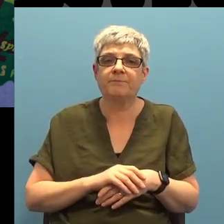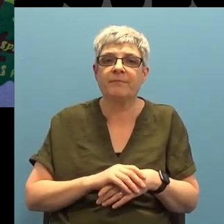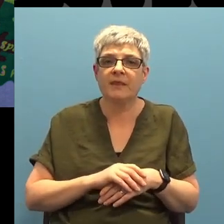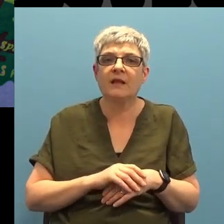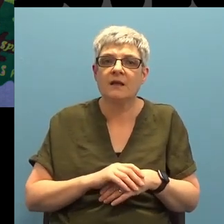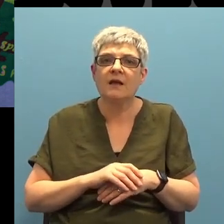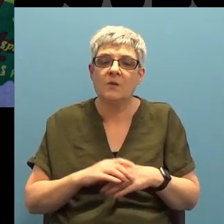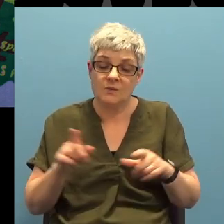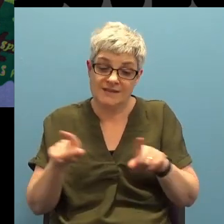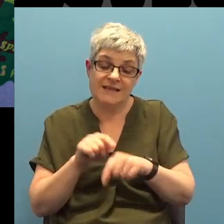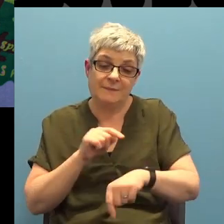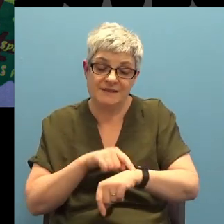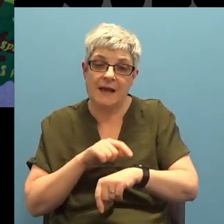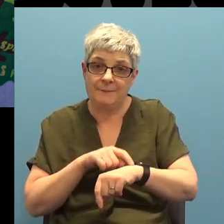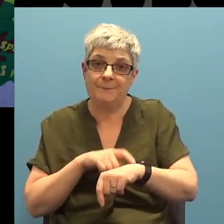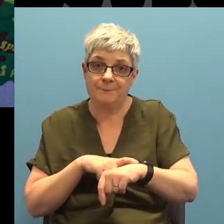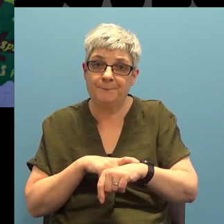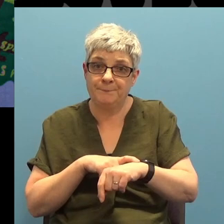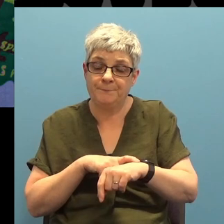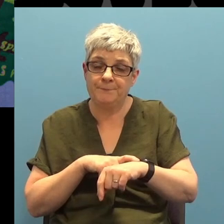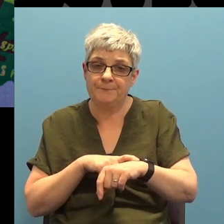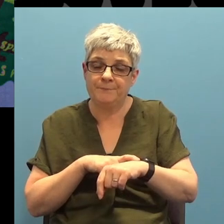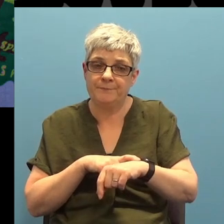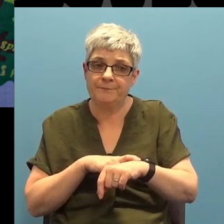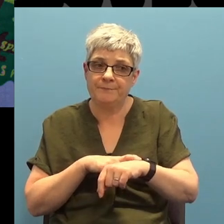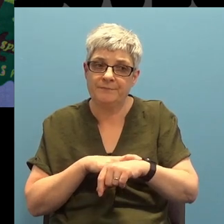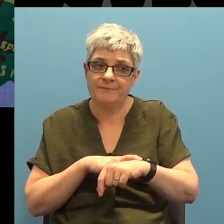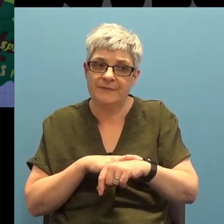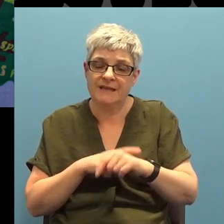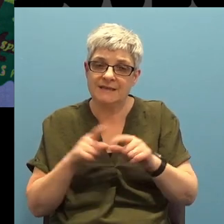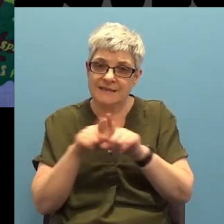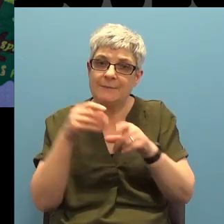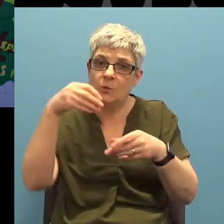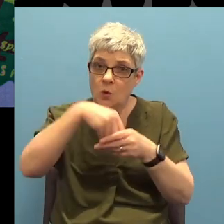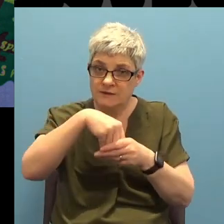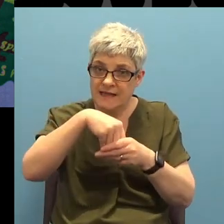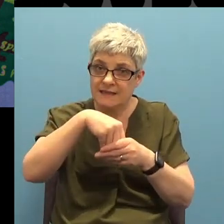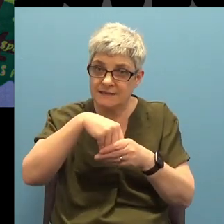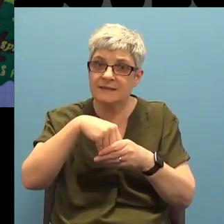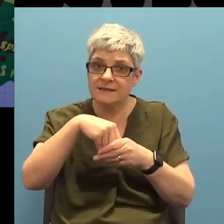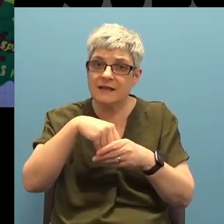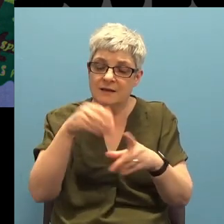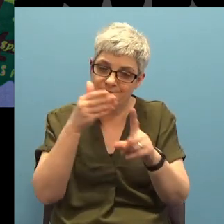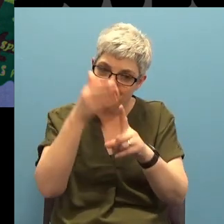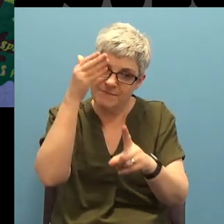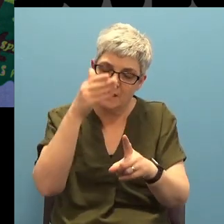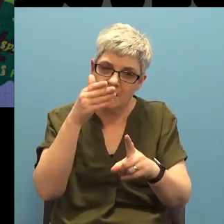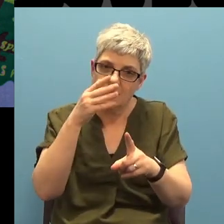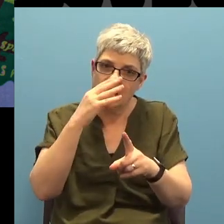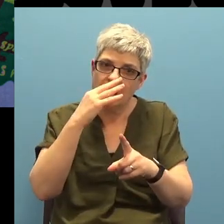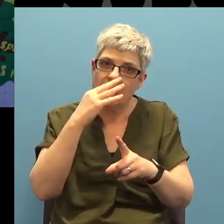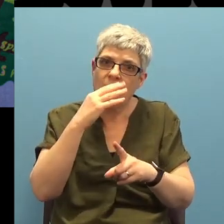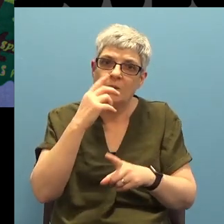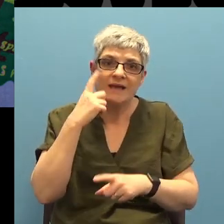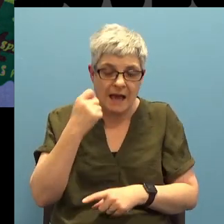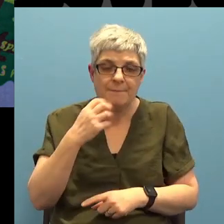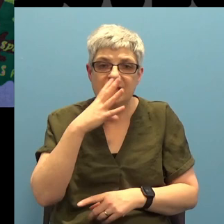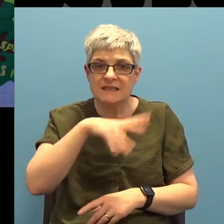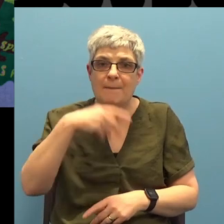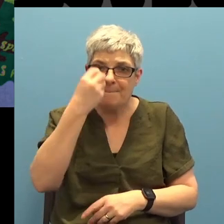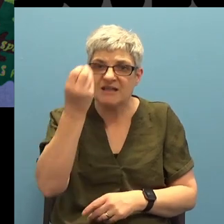And it was in that same time, that same context, that I noticed how spiritually blind we can